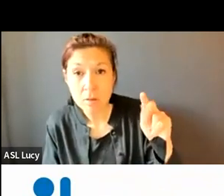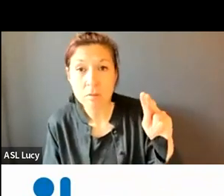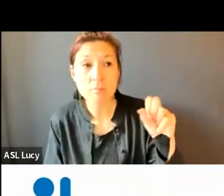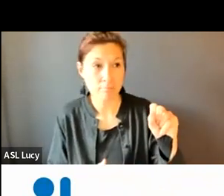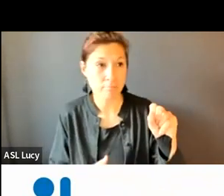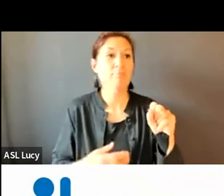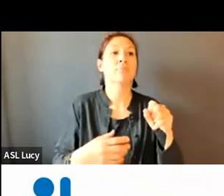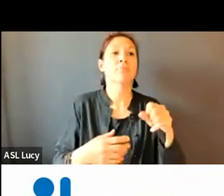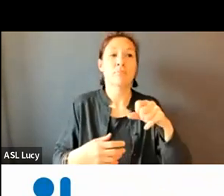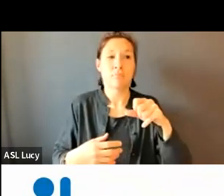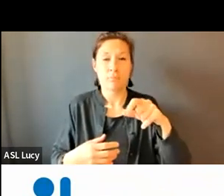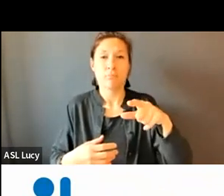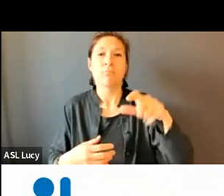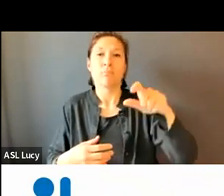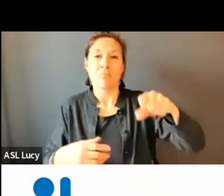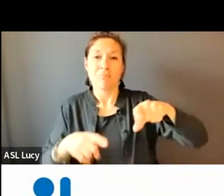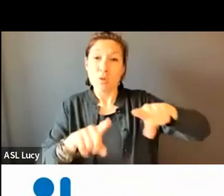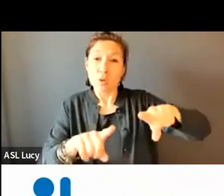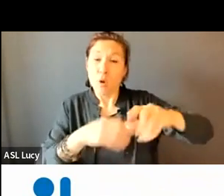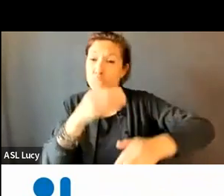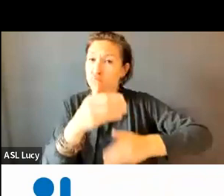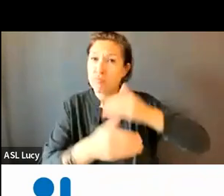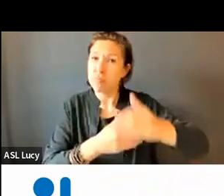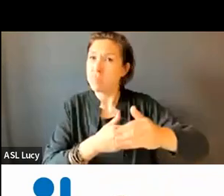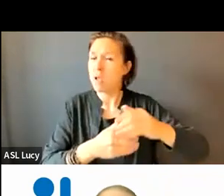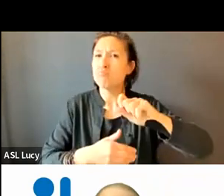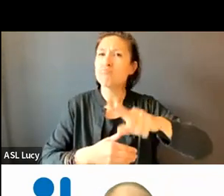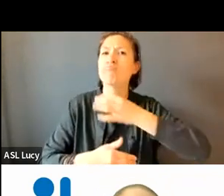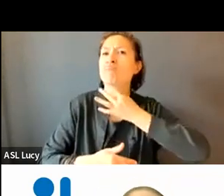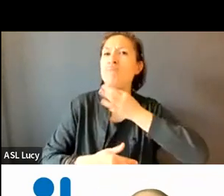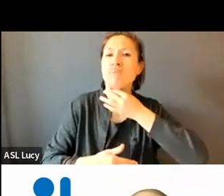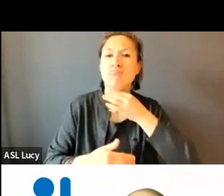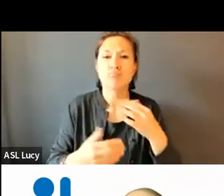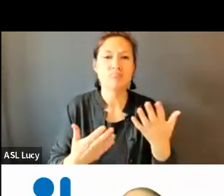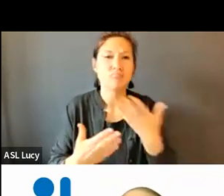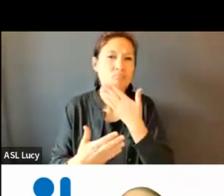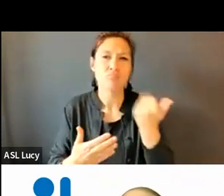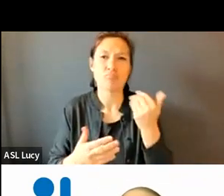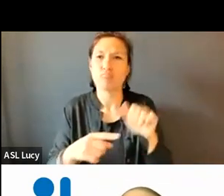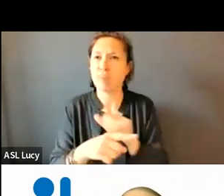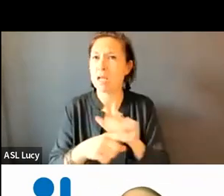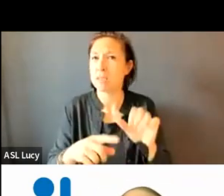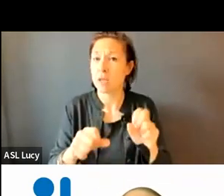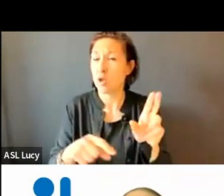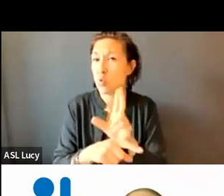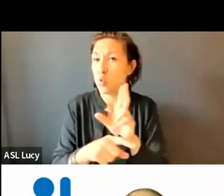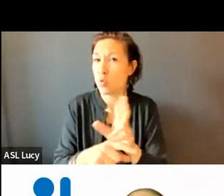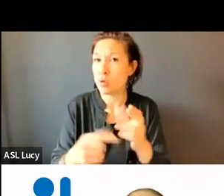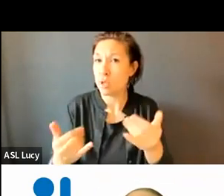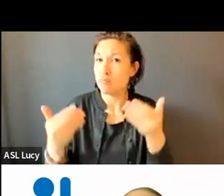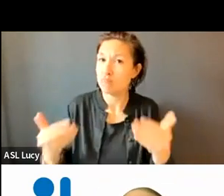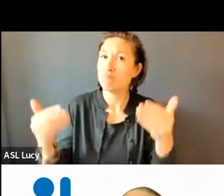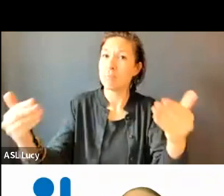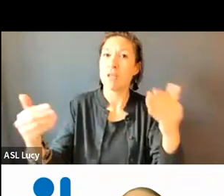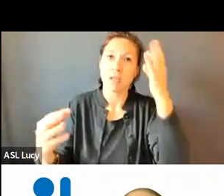um yes just throughout this process what would you say are some of the learn the best learned practices that we can take forward as we're thinking about other